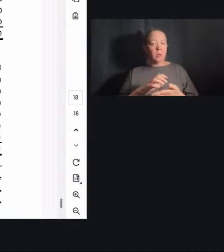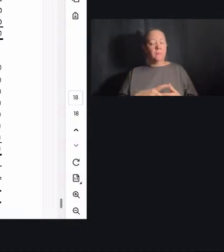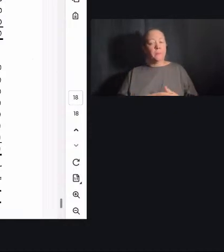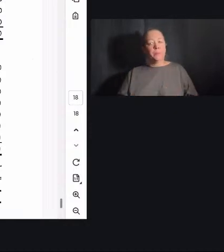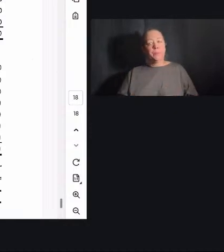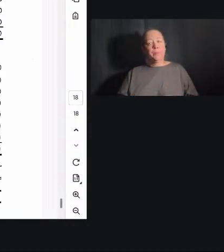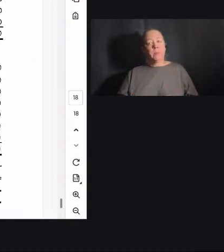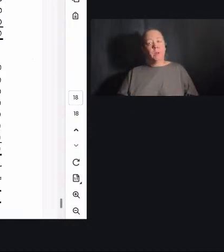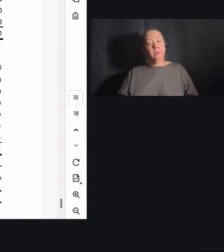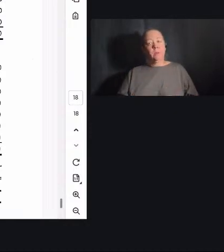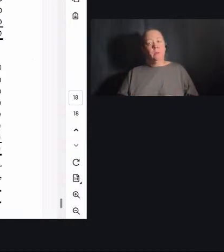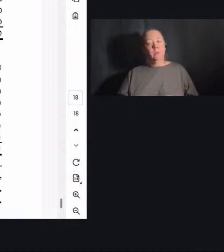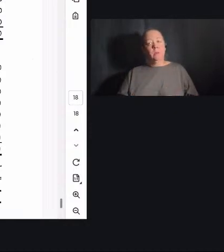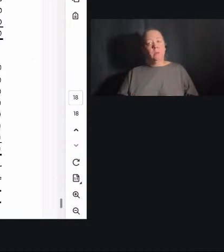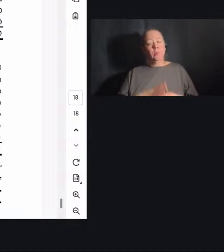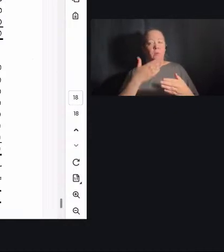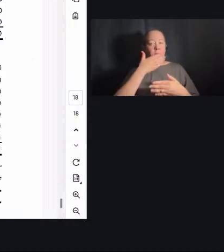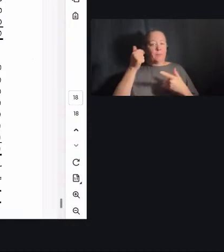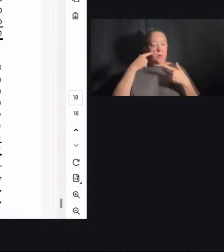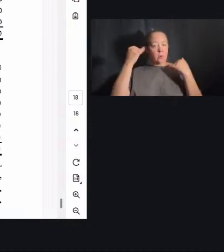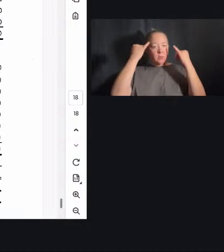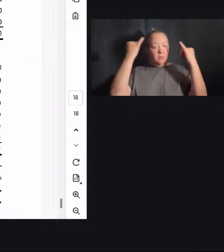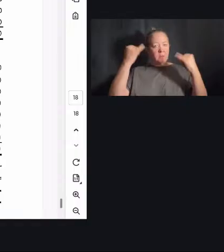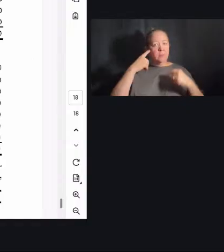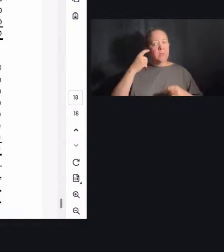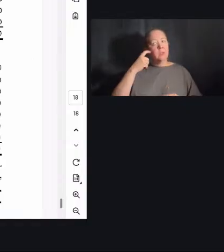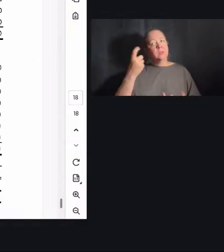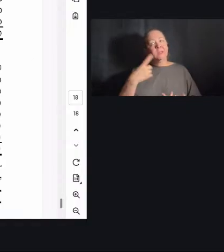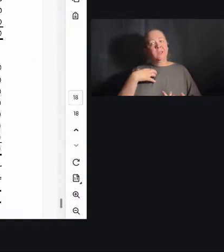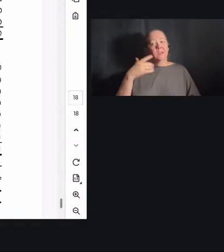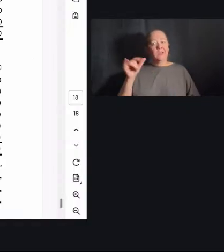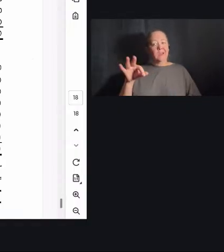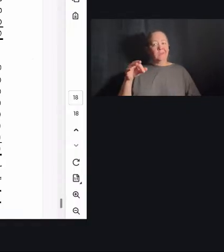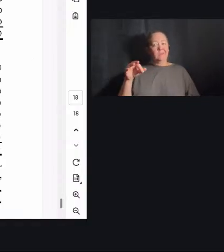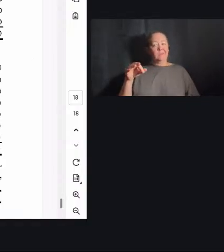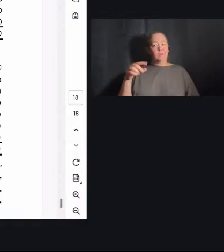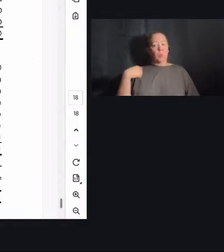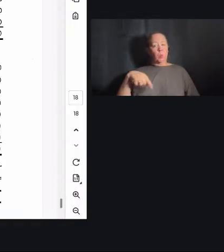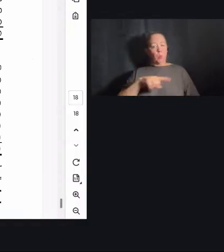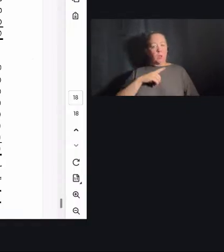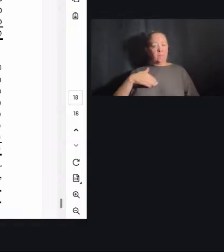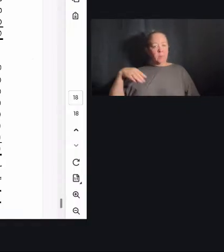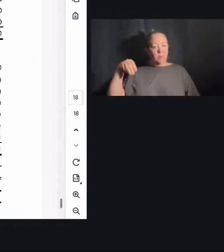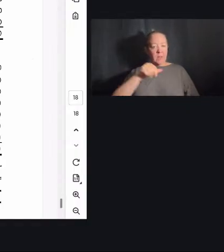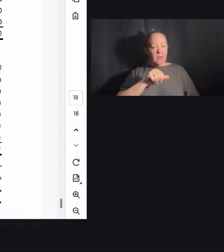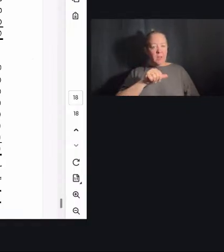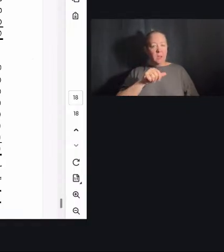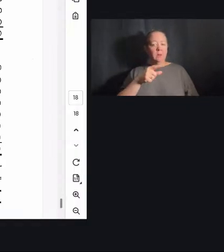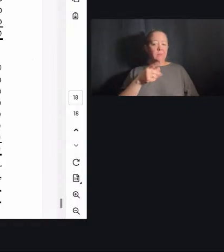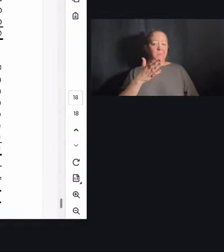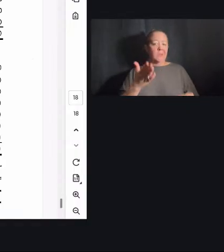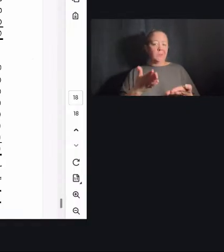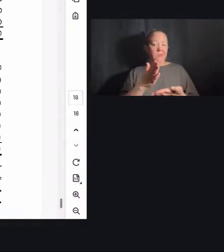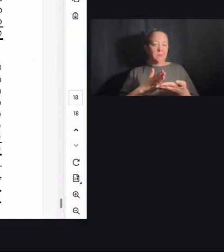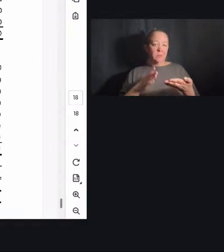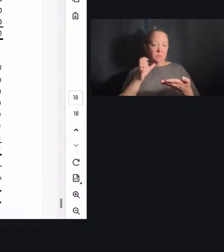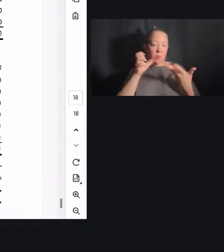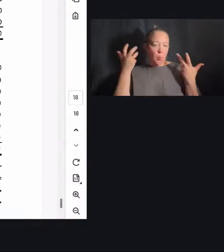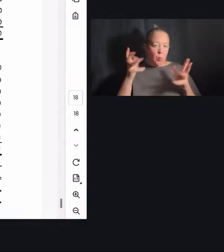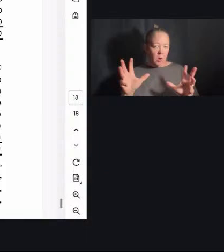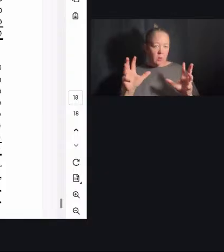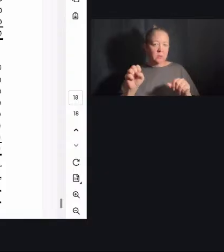So we have a better idea, because if you have to pay for it, some residents might not want to, right? So it'd be good to know, because I